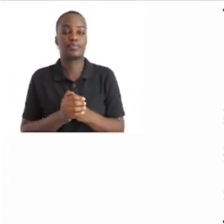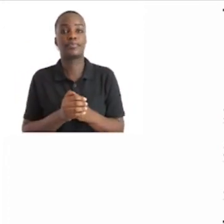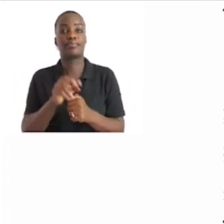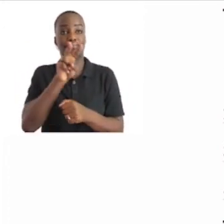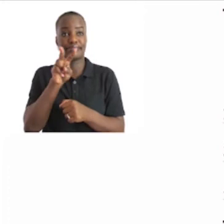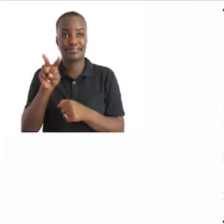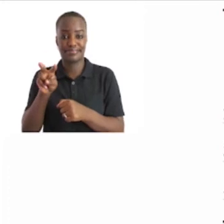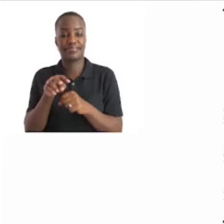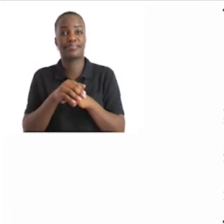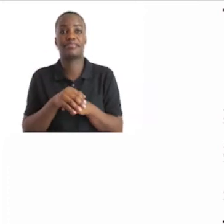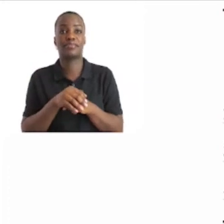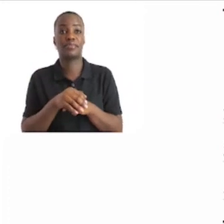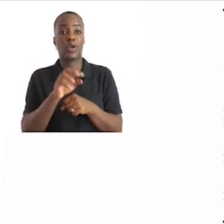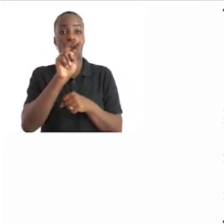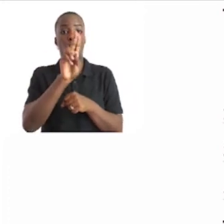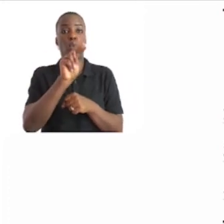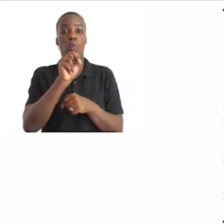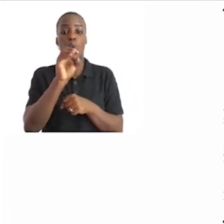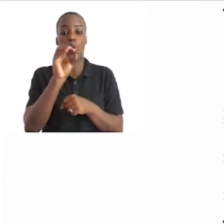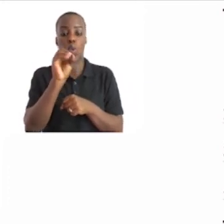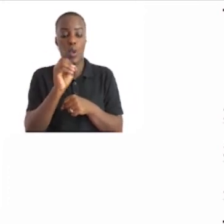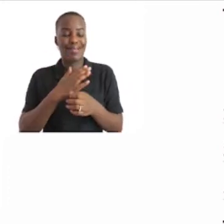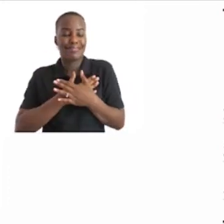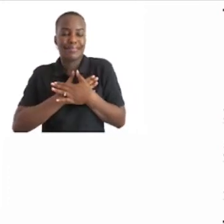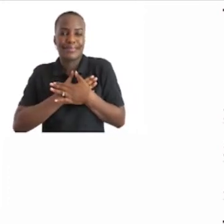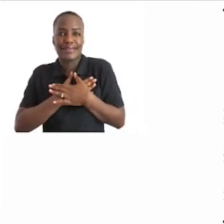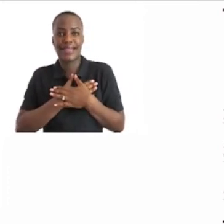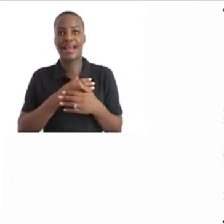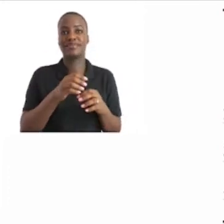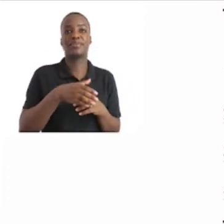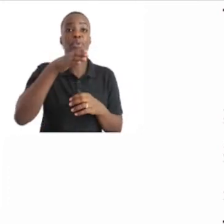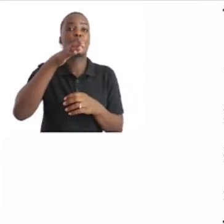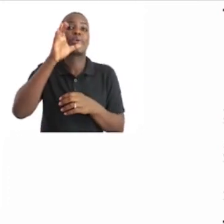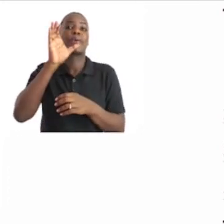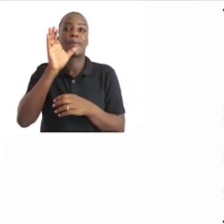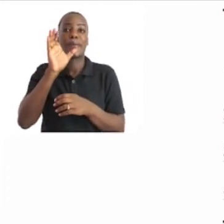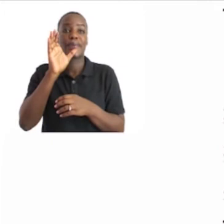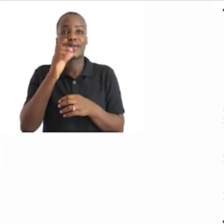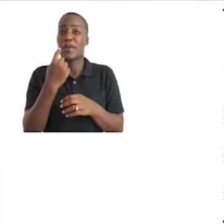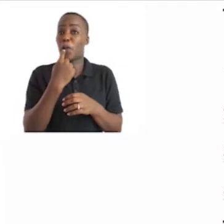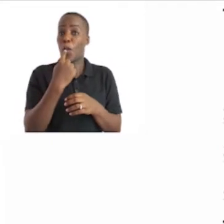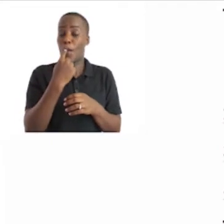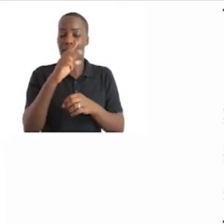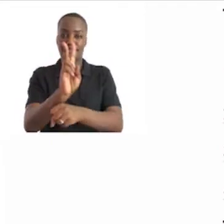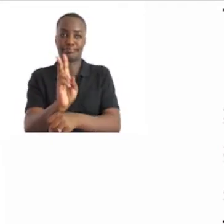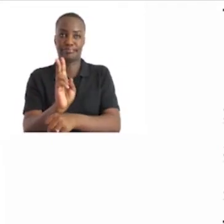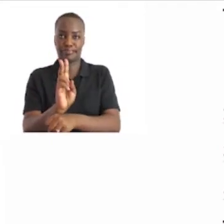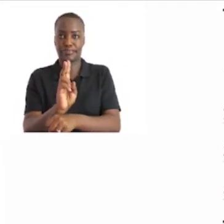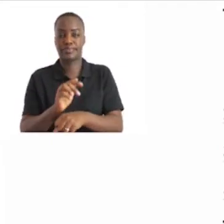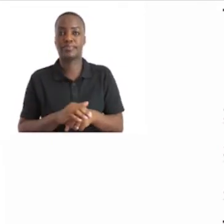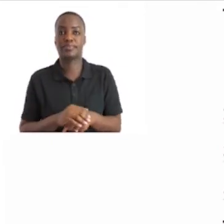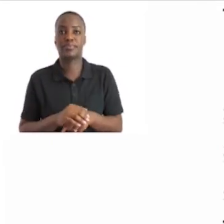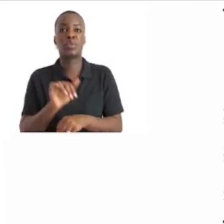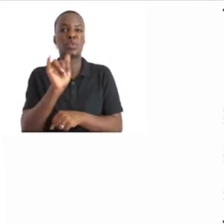together. Uno loves to drink cool drink during break time. You can see that